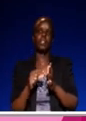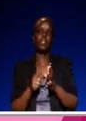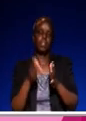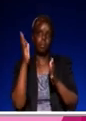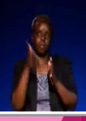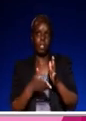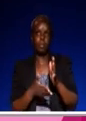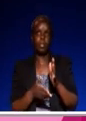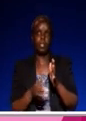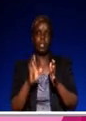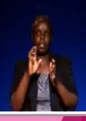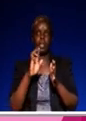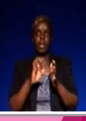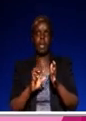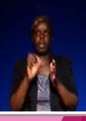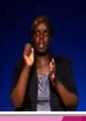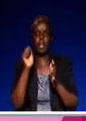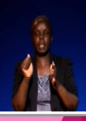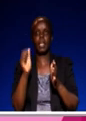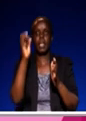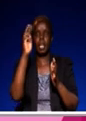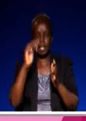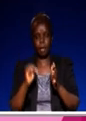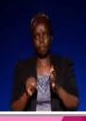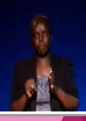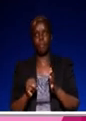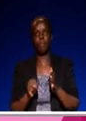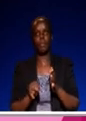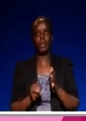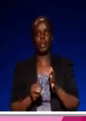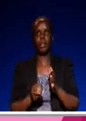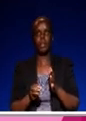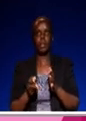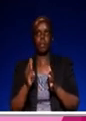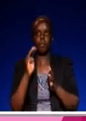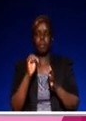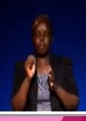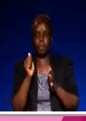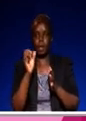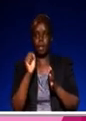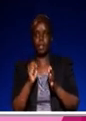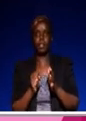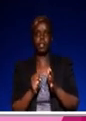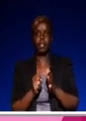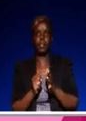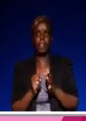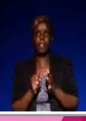mass. The mass, the number of moles of a compound is